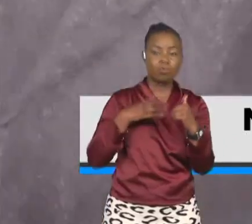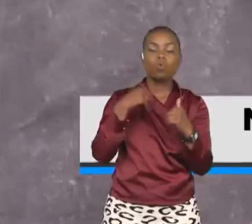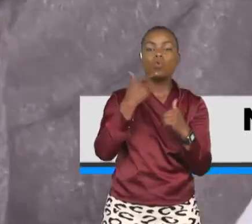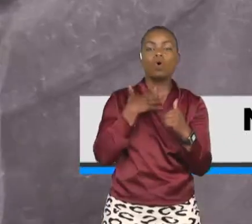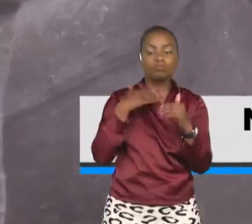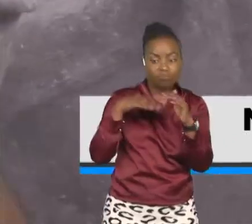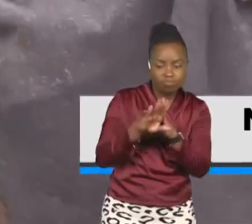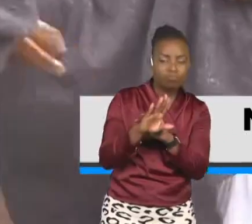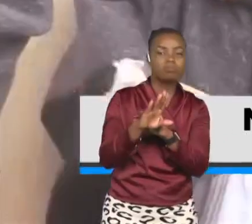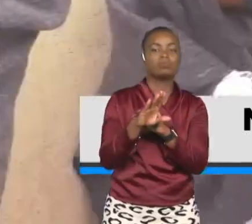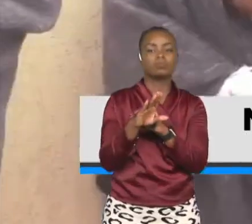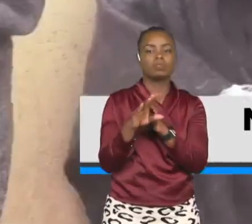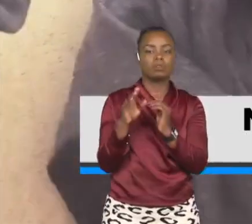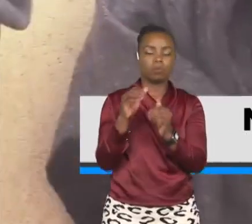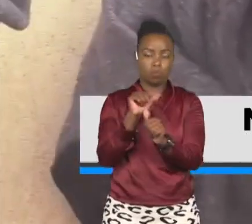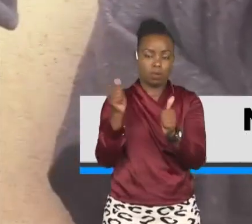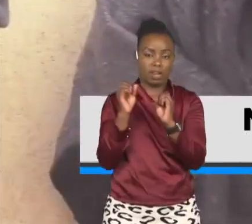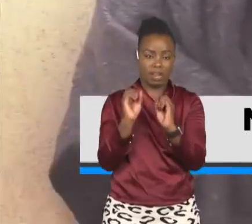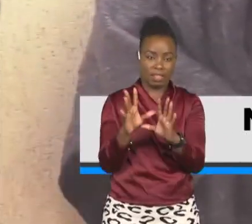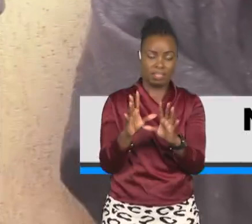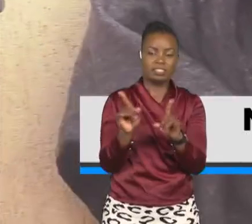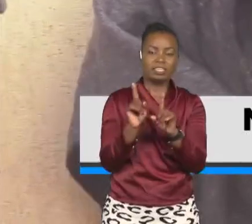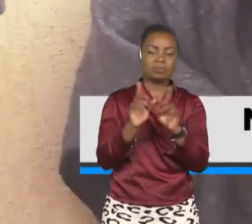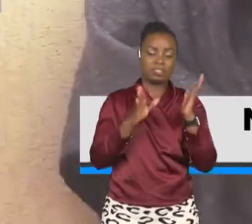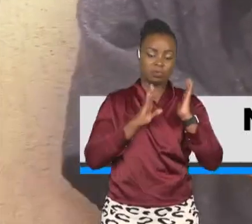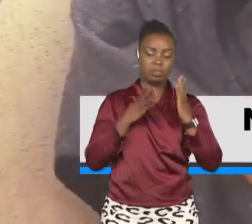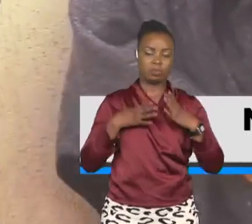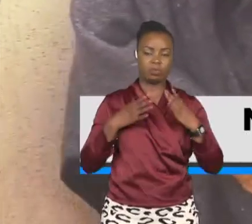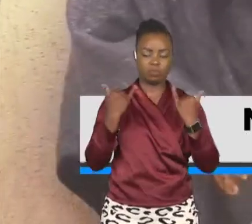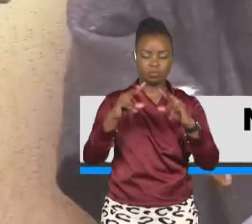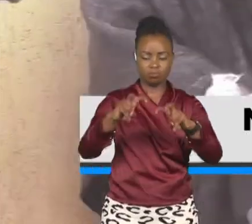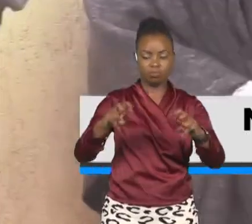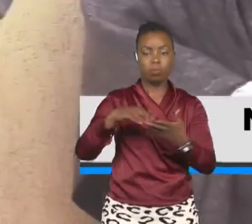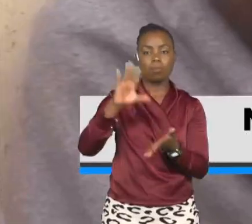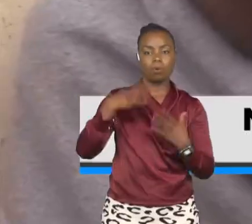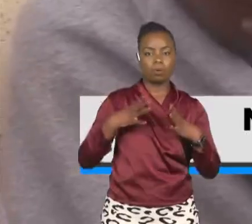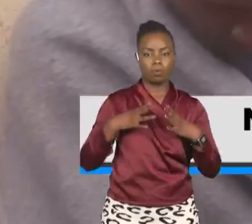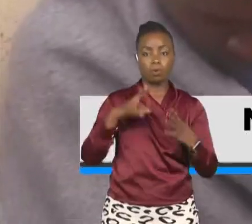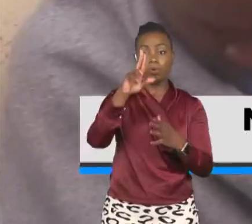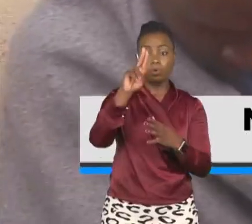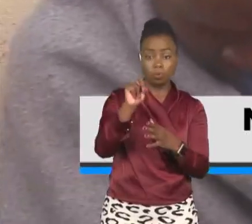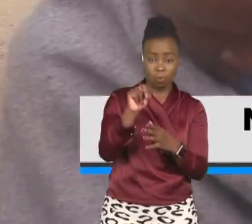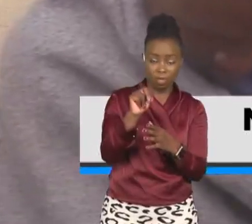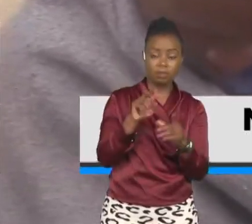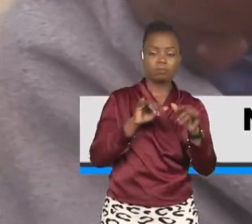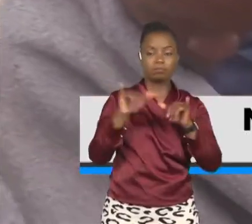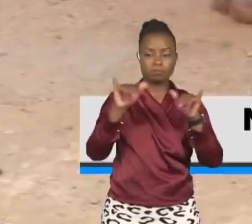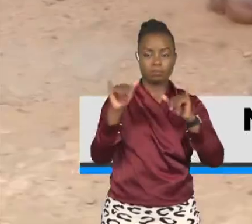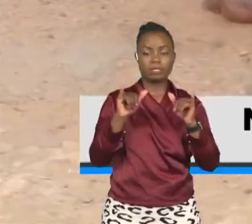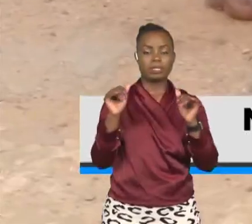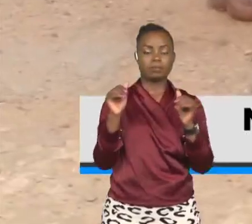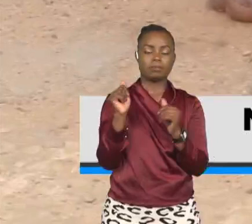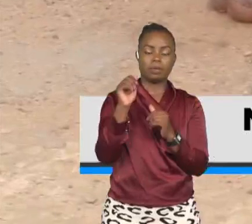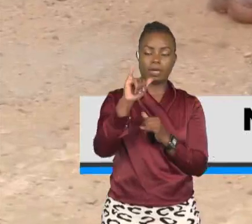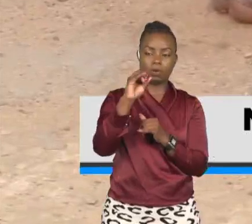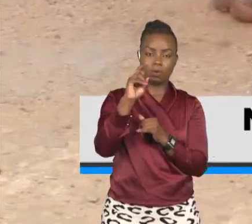western town of Zuara, but he added security forces are still finding out more people. The United Nations Migration Agency, IOM,